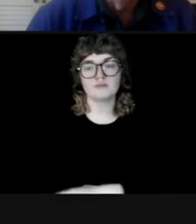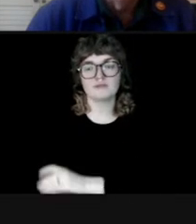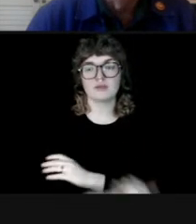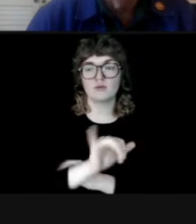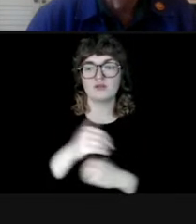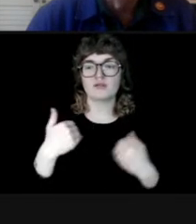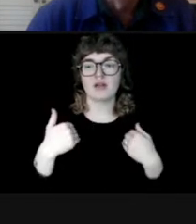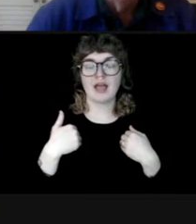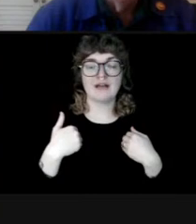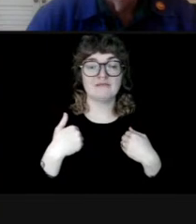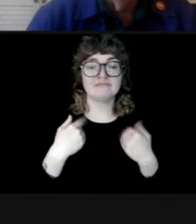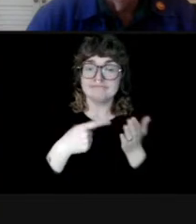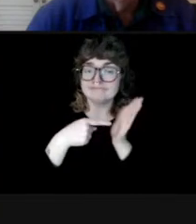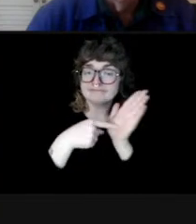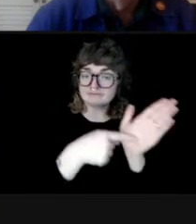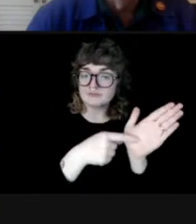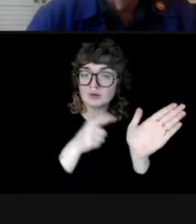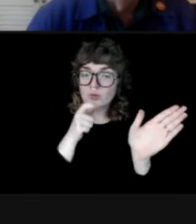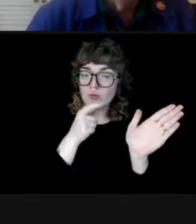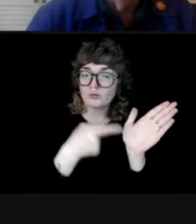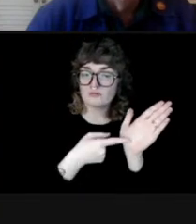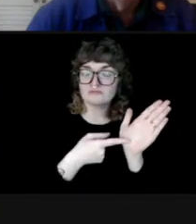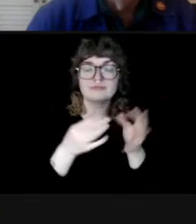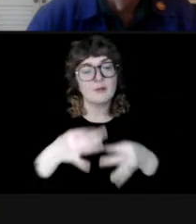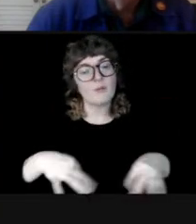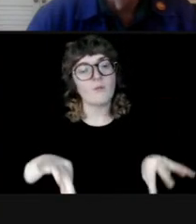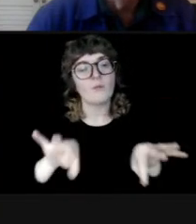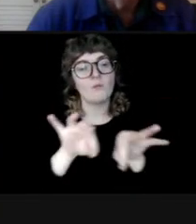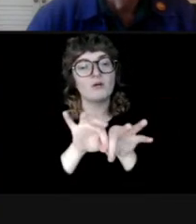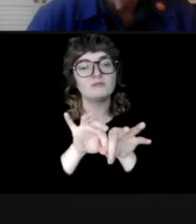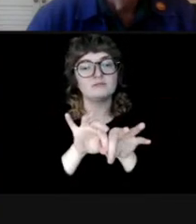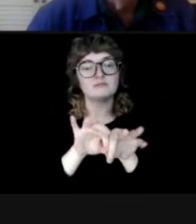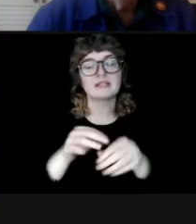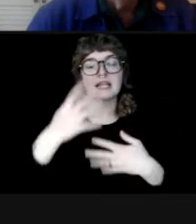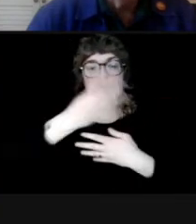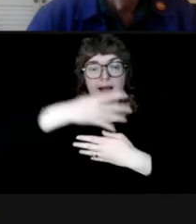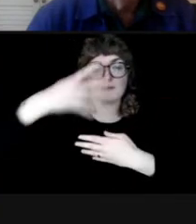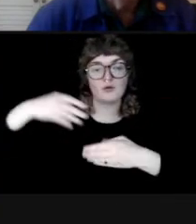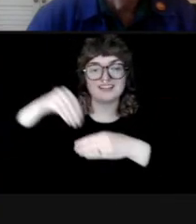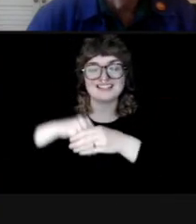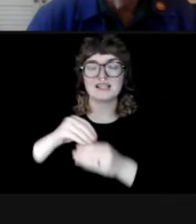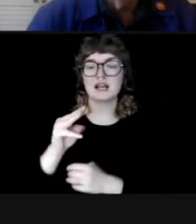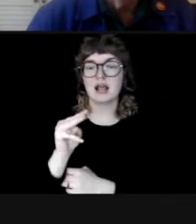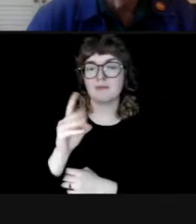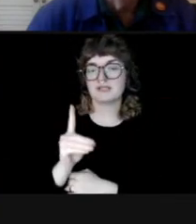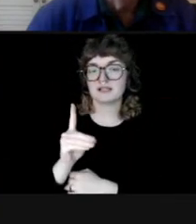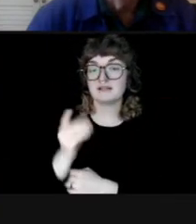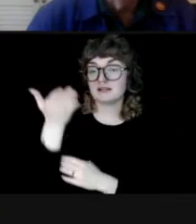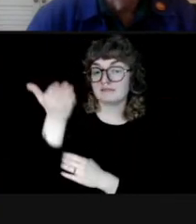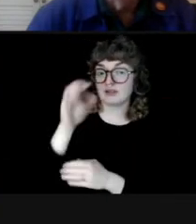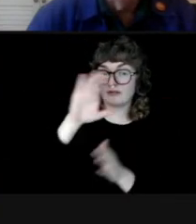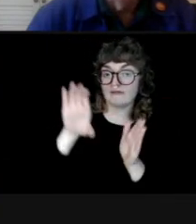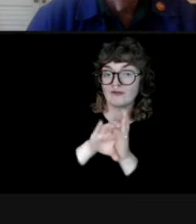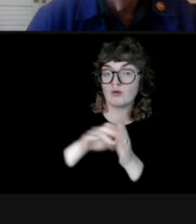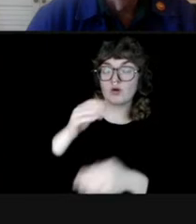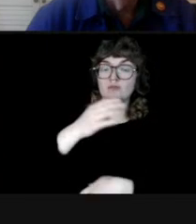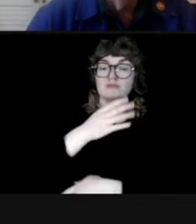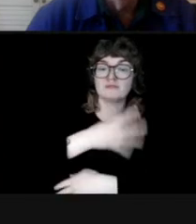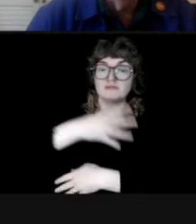We also haven't really given proper recognition to the importance of the role of immigrants. Here are some immigrants at Locust Point,